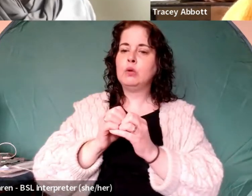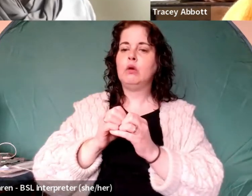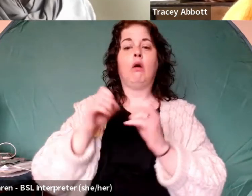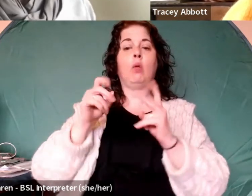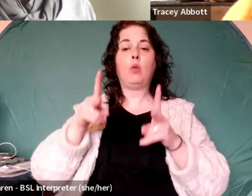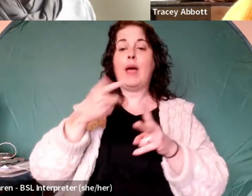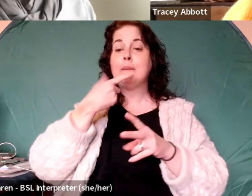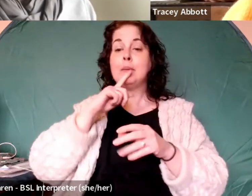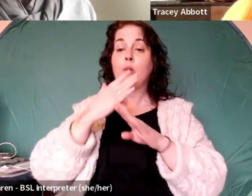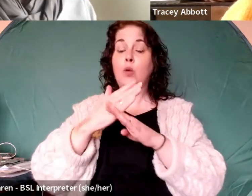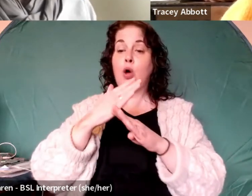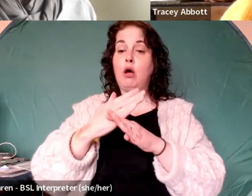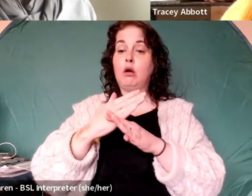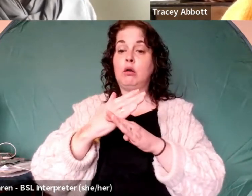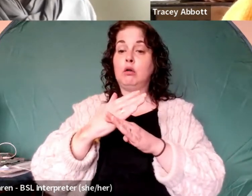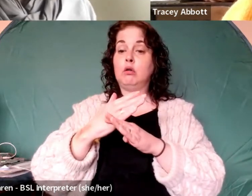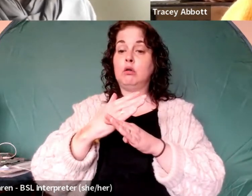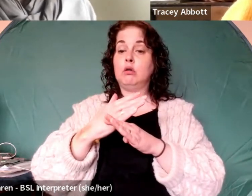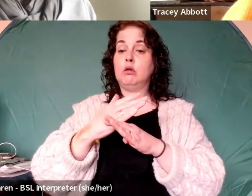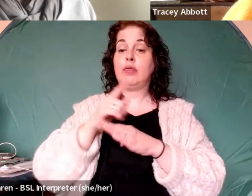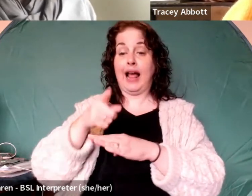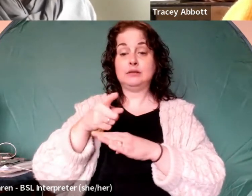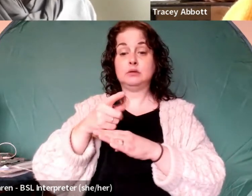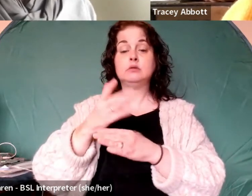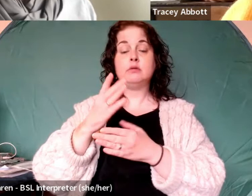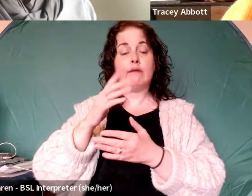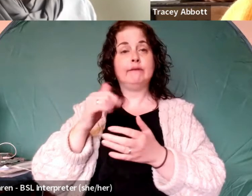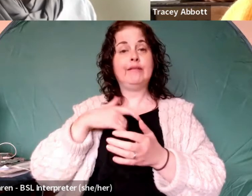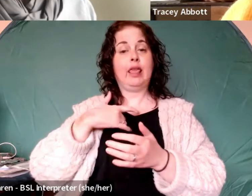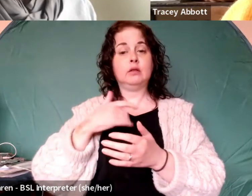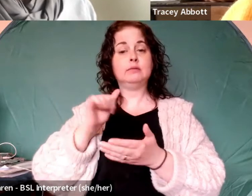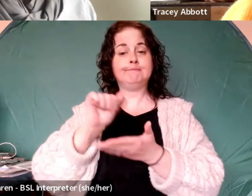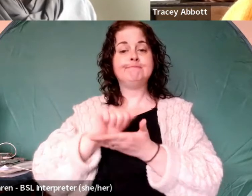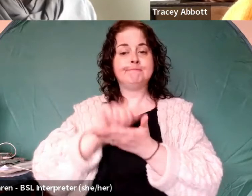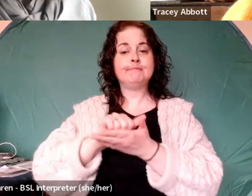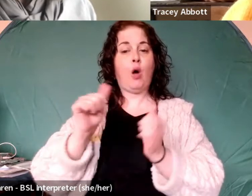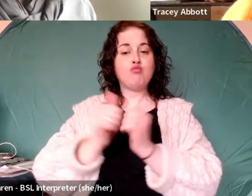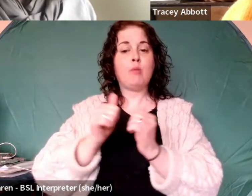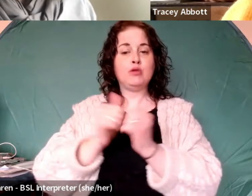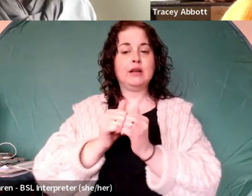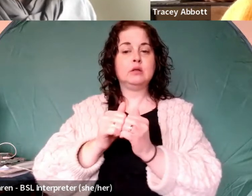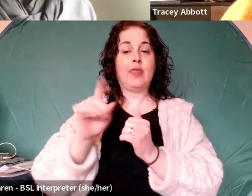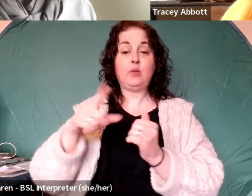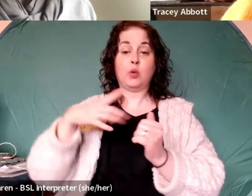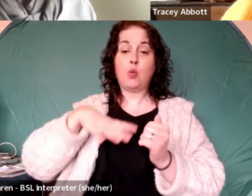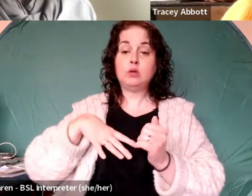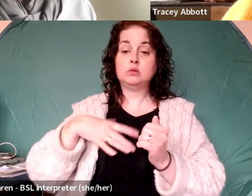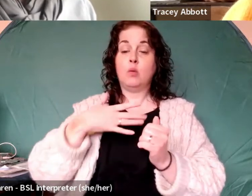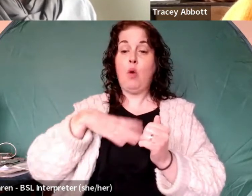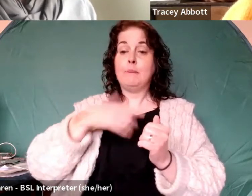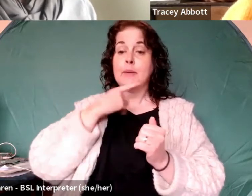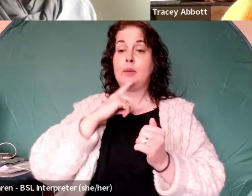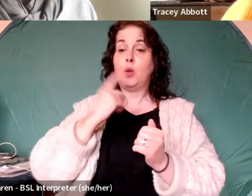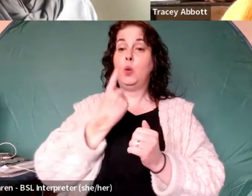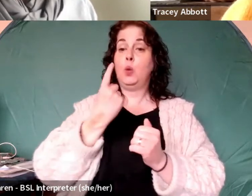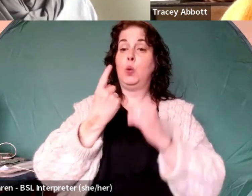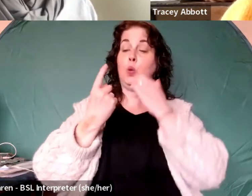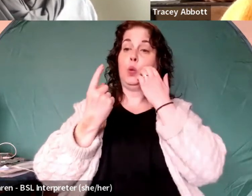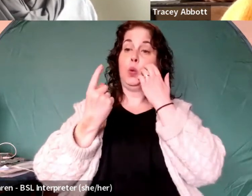people work is hugely appropriate to do, because that's what you want, isn't it? You want people who are going to